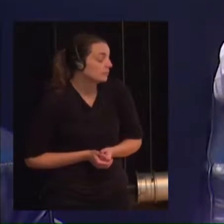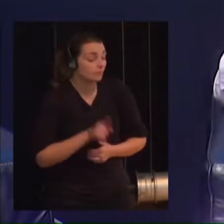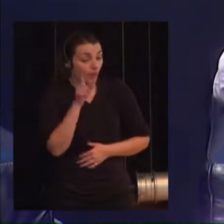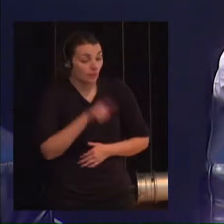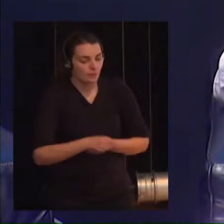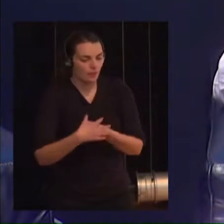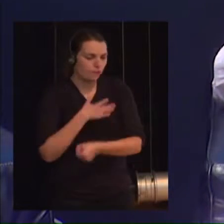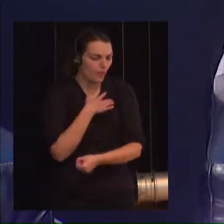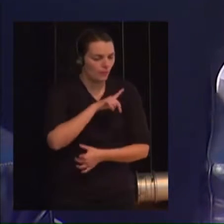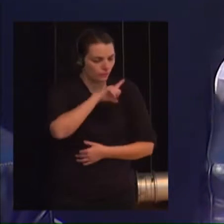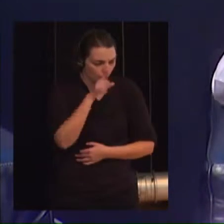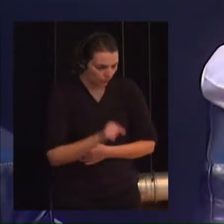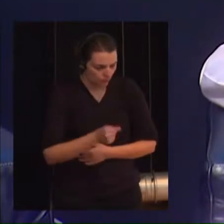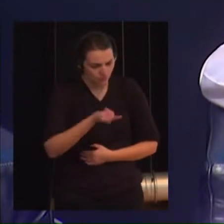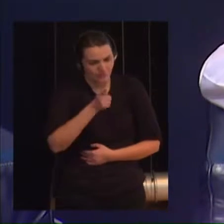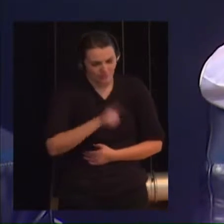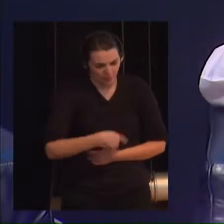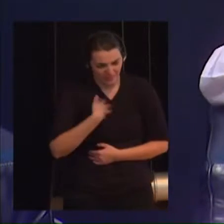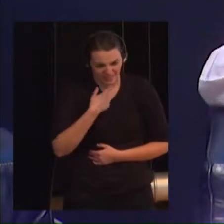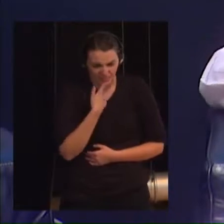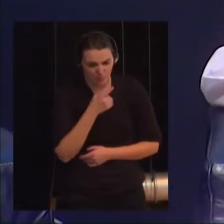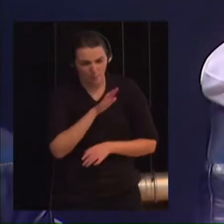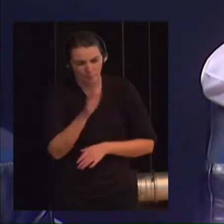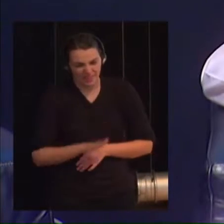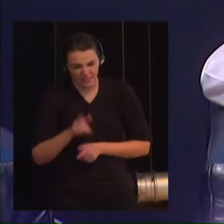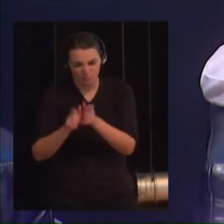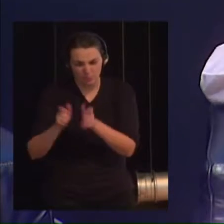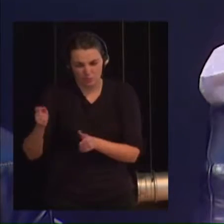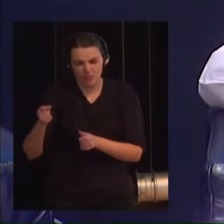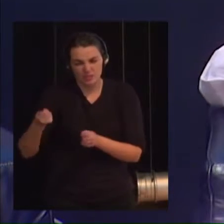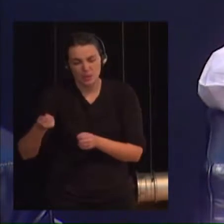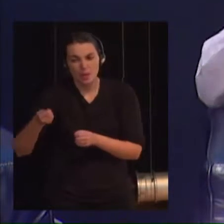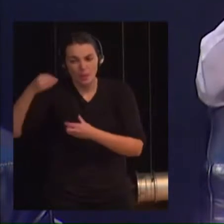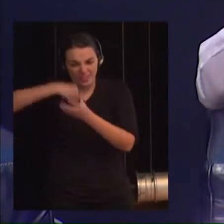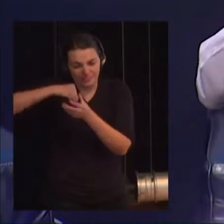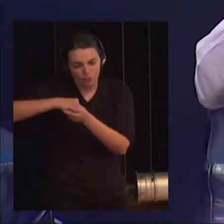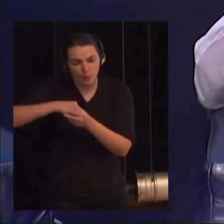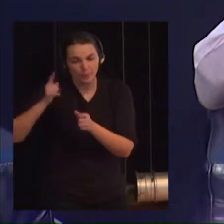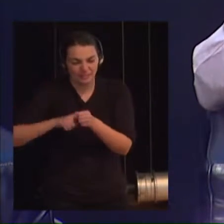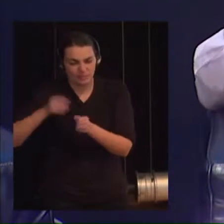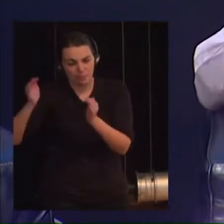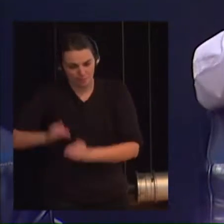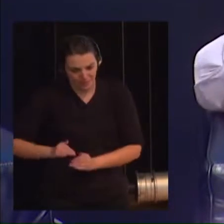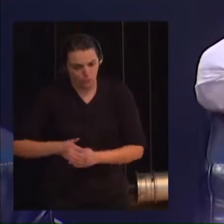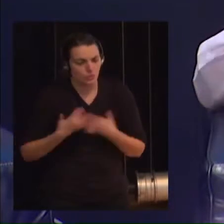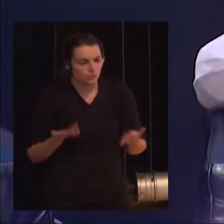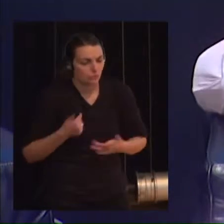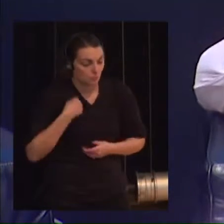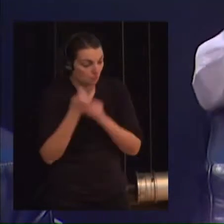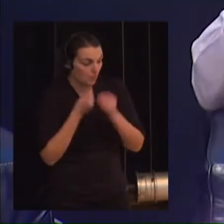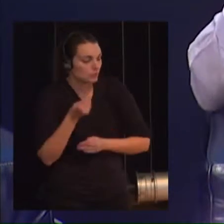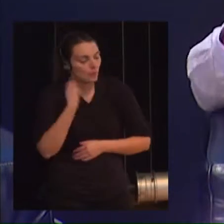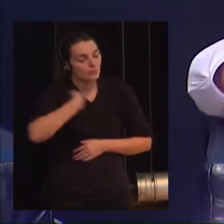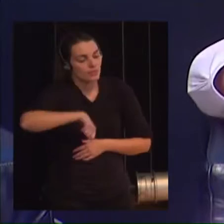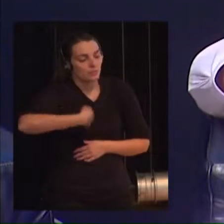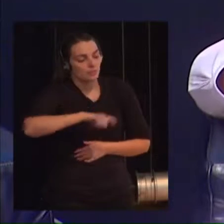come more scrutiny. And that's why I think it's welcome to hear the president of Foundation Barrier talking about the importance yesterday of